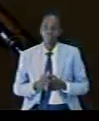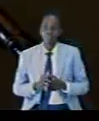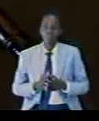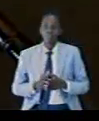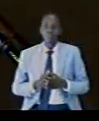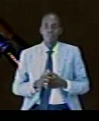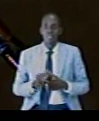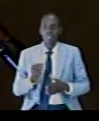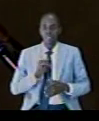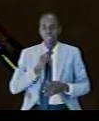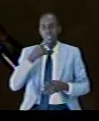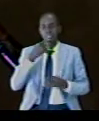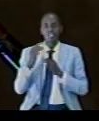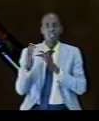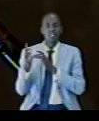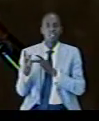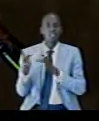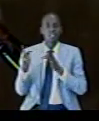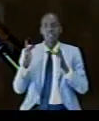presence. I speak